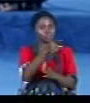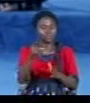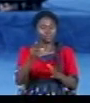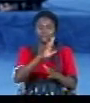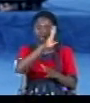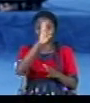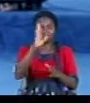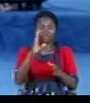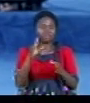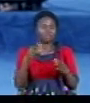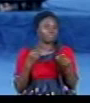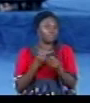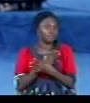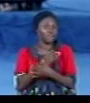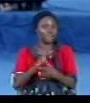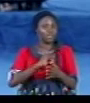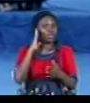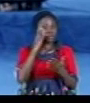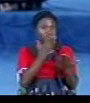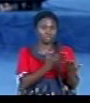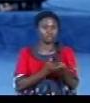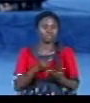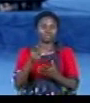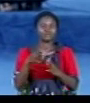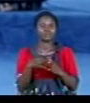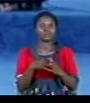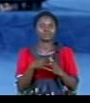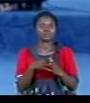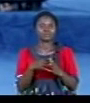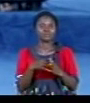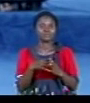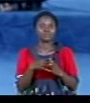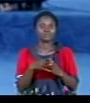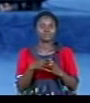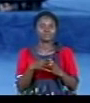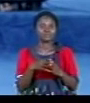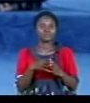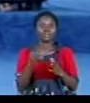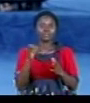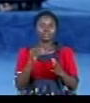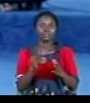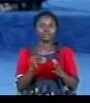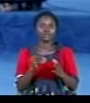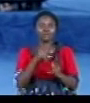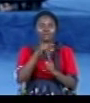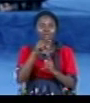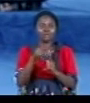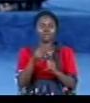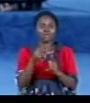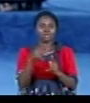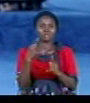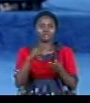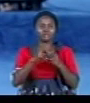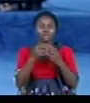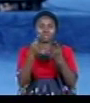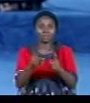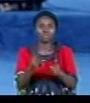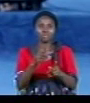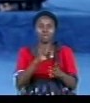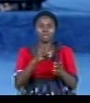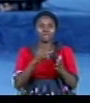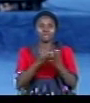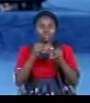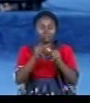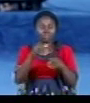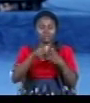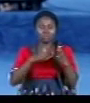you through. So anytime the things happen, this thing continues in my mind, that when the storm rises against the soul, do not fear. In the day, in the